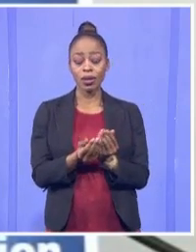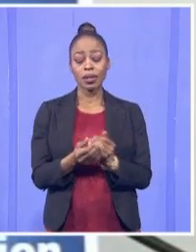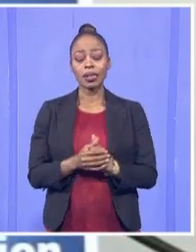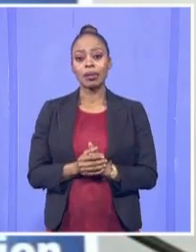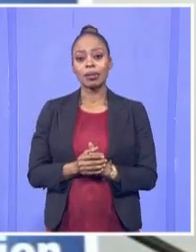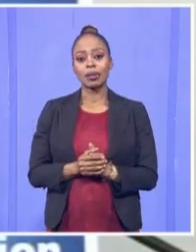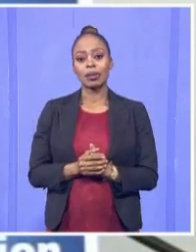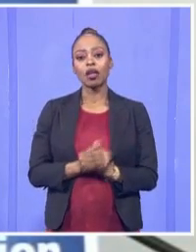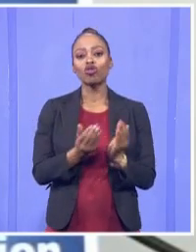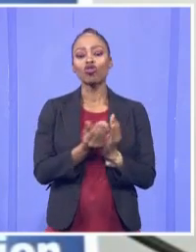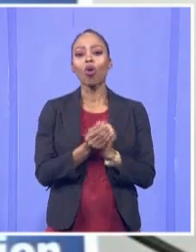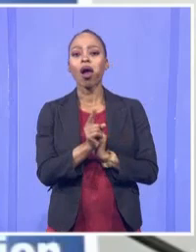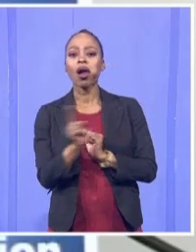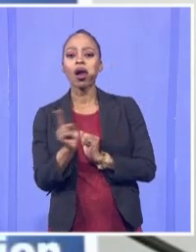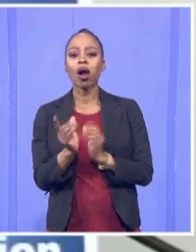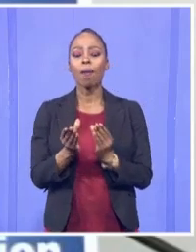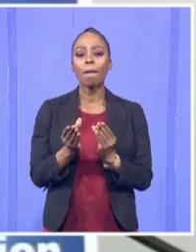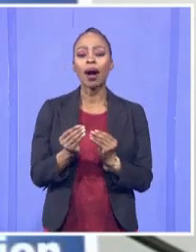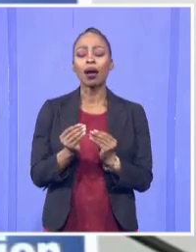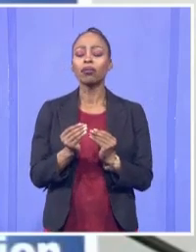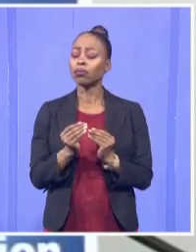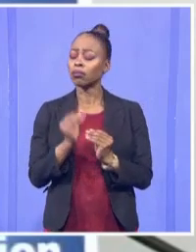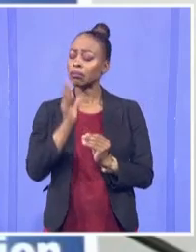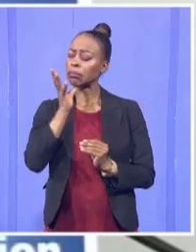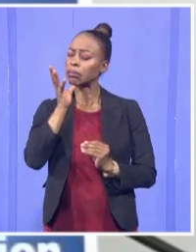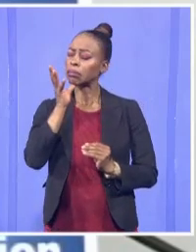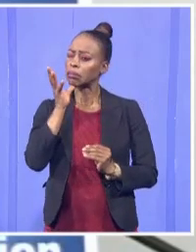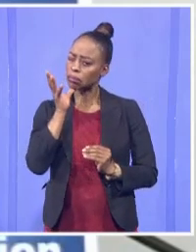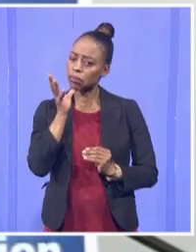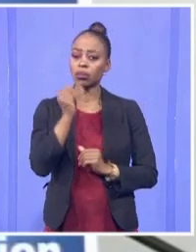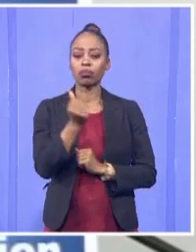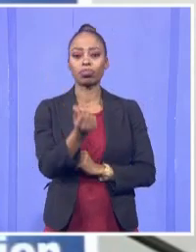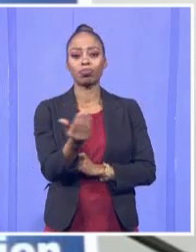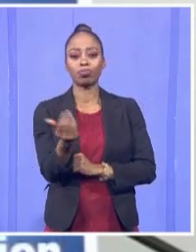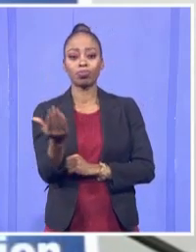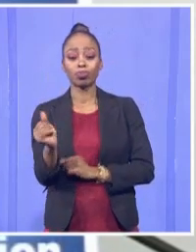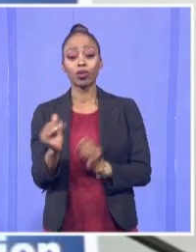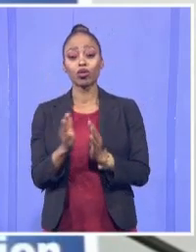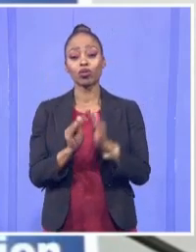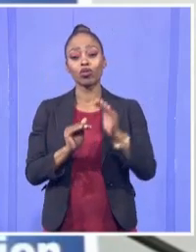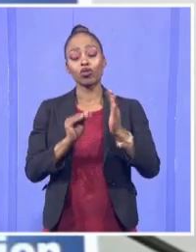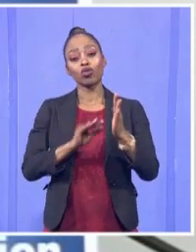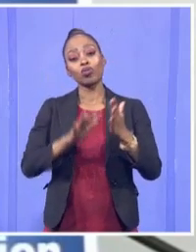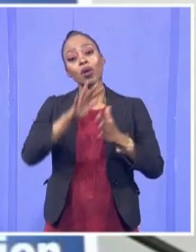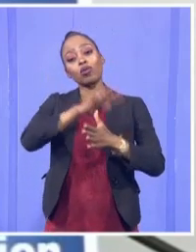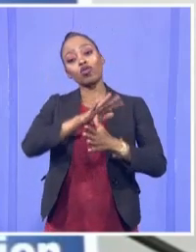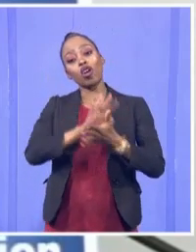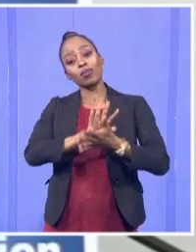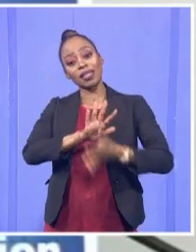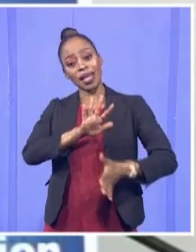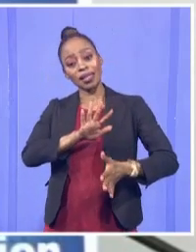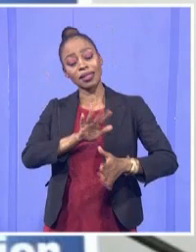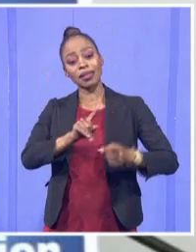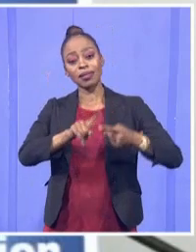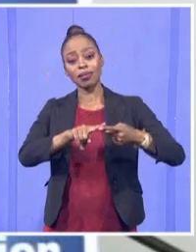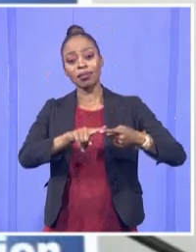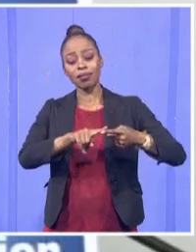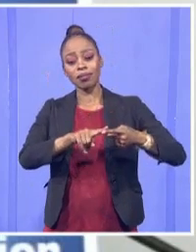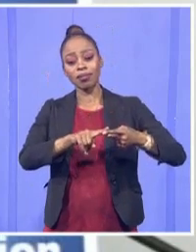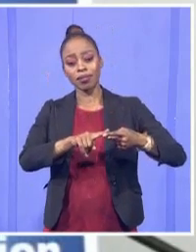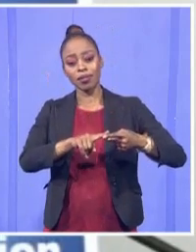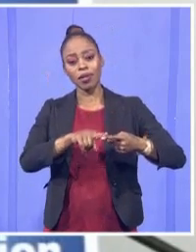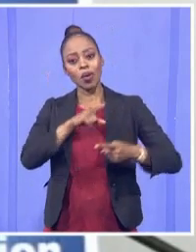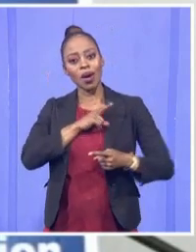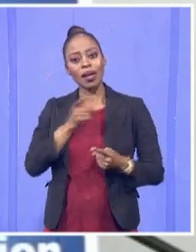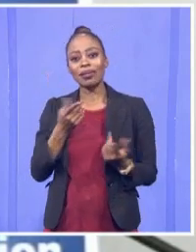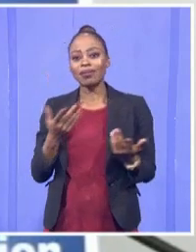There are schools that receive high volumes of applications. I'll give you the top 10 of those schools. So one way or